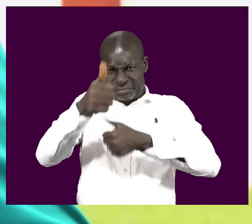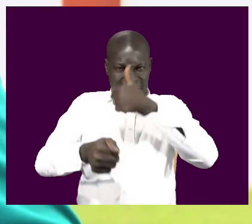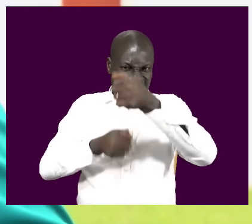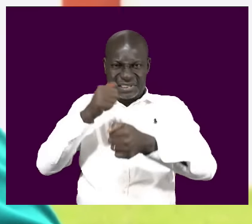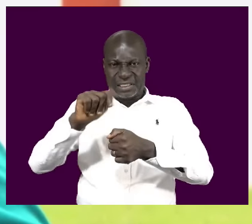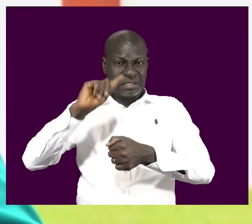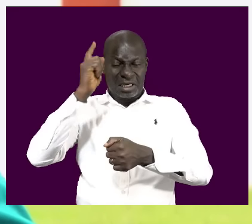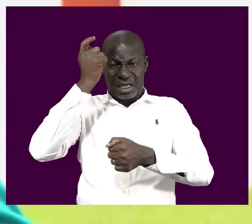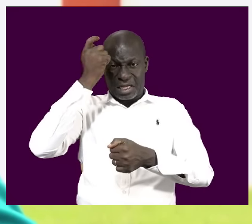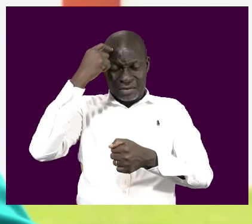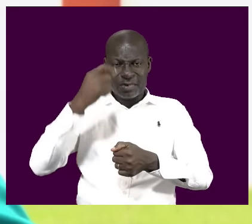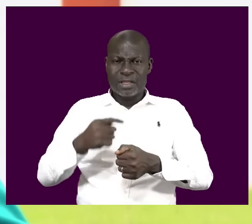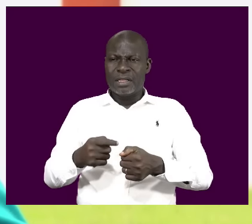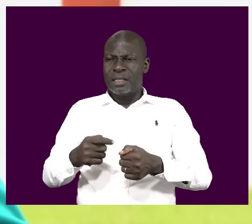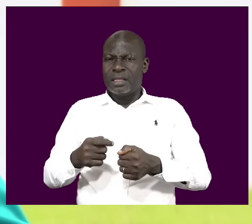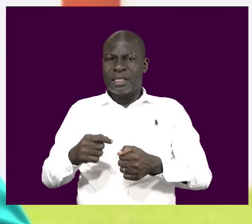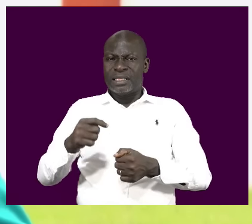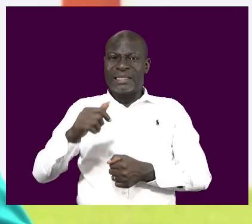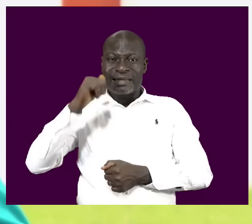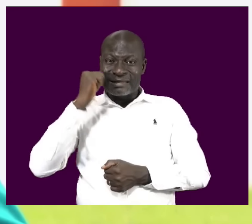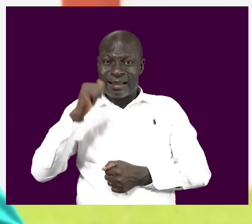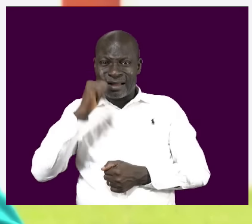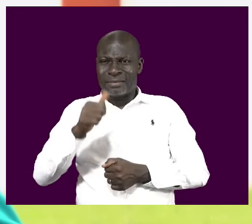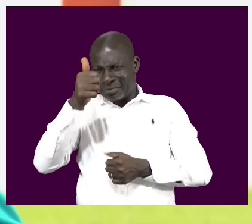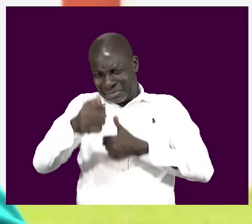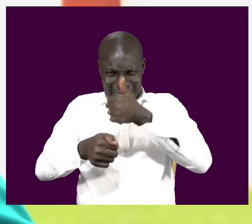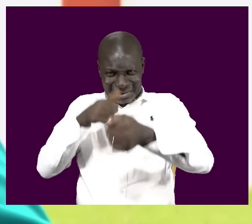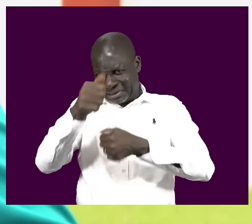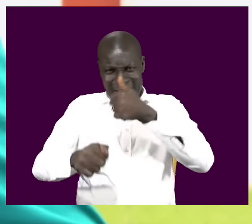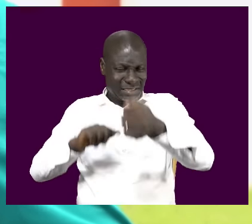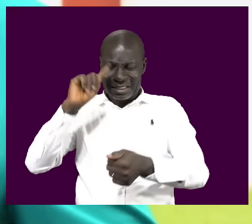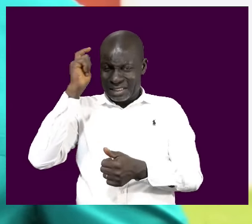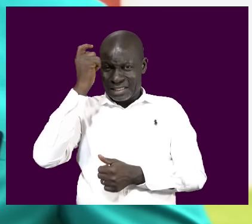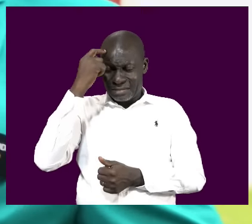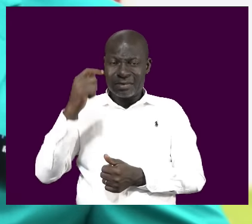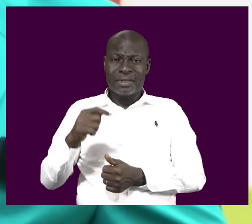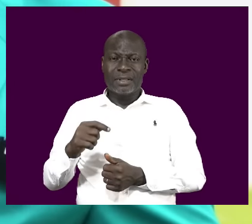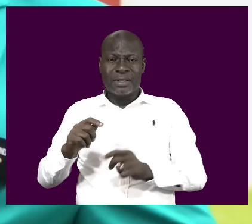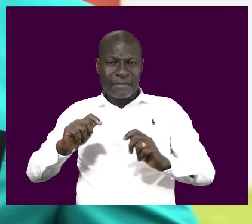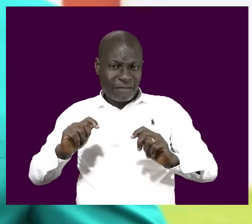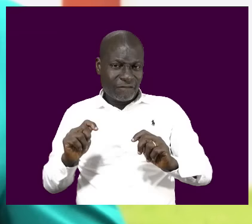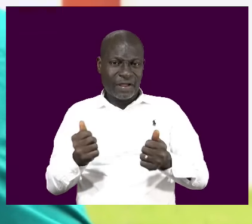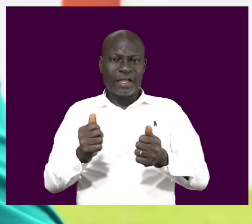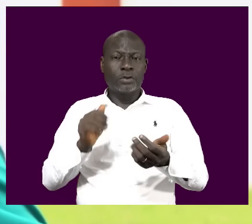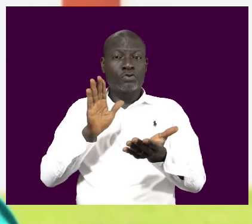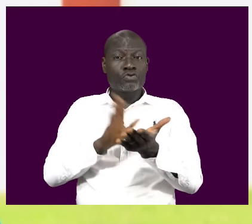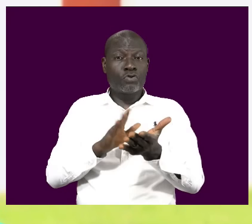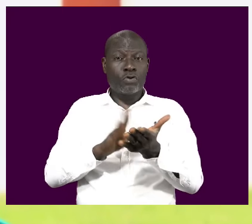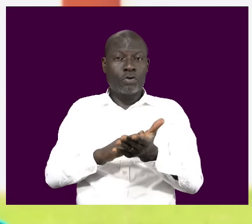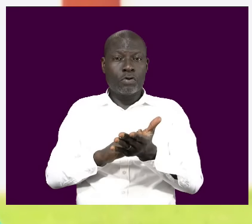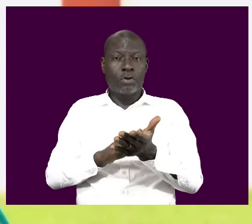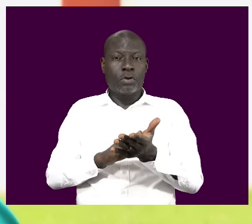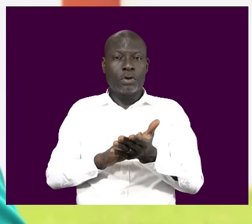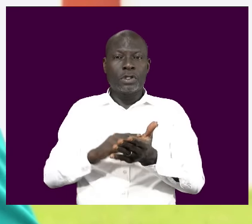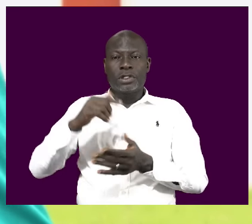de di omampani atempa ma wote ho a na sabe onsunum entamara ana school na owomo no GES